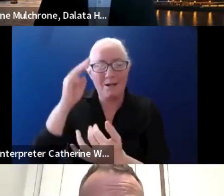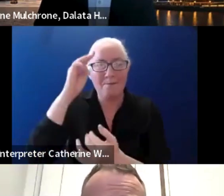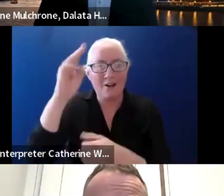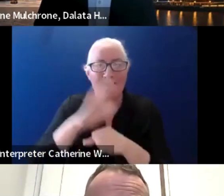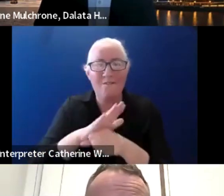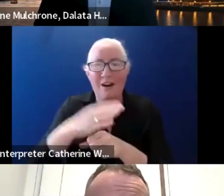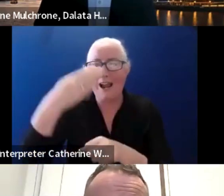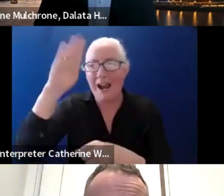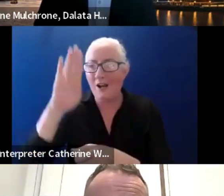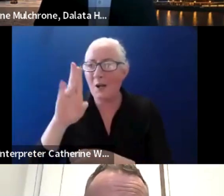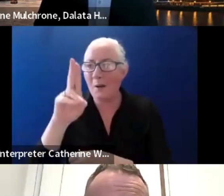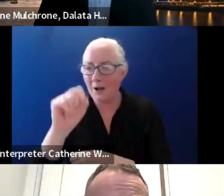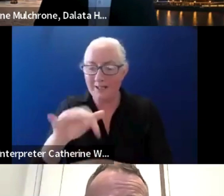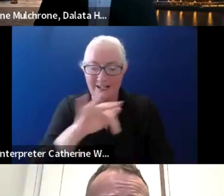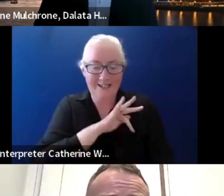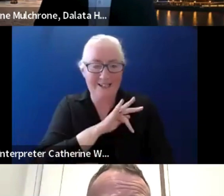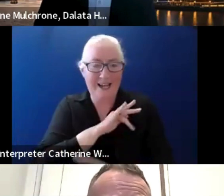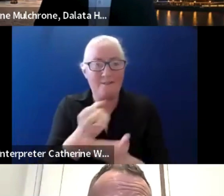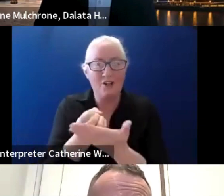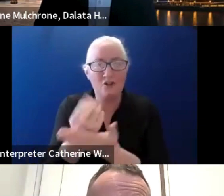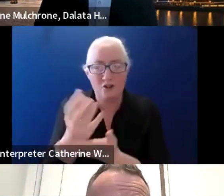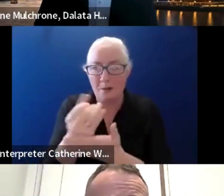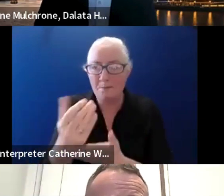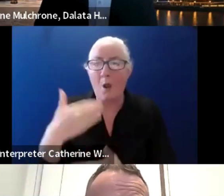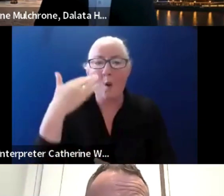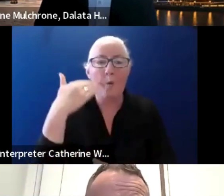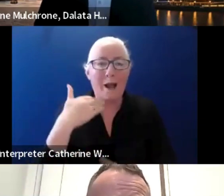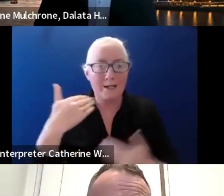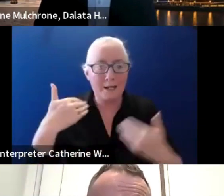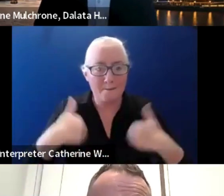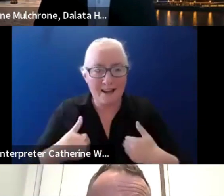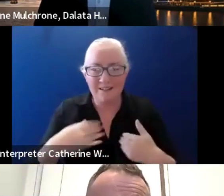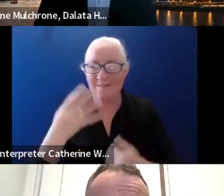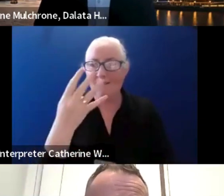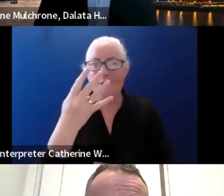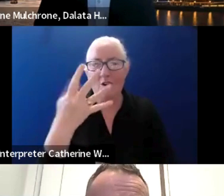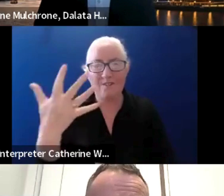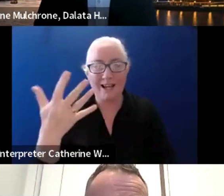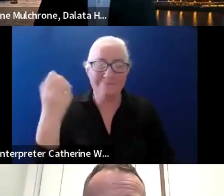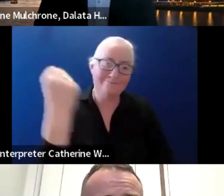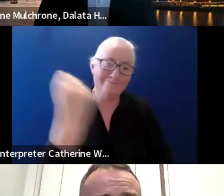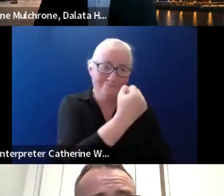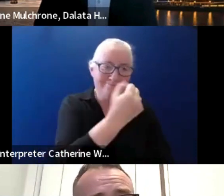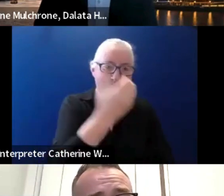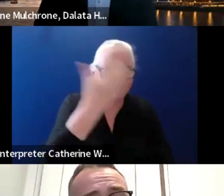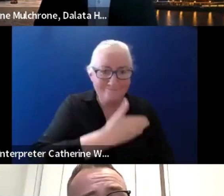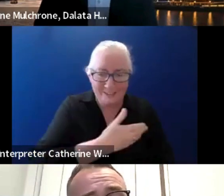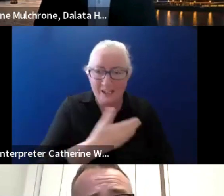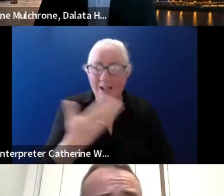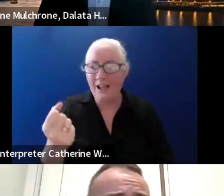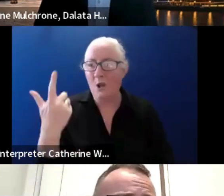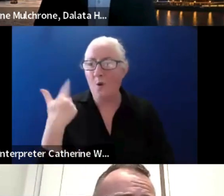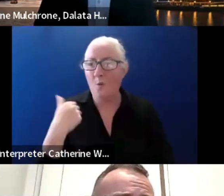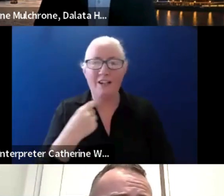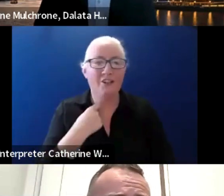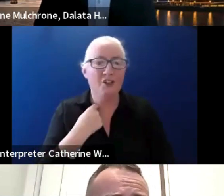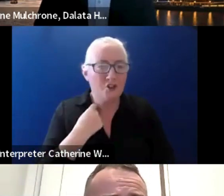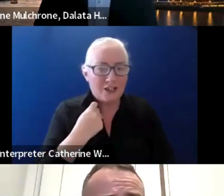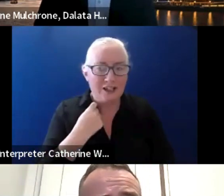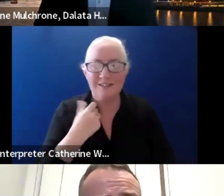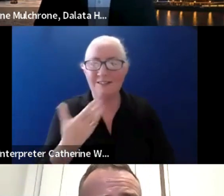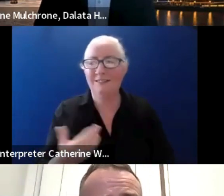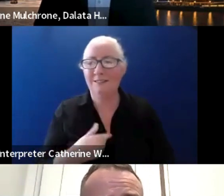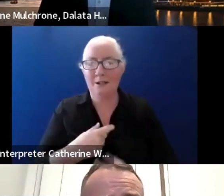Éireann. Self-described, I'm a white male, 45 sadly. I'm wearing a white shirt, sparkly